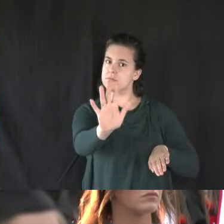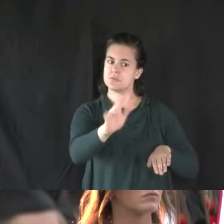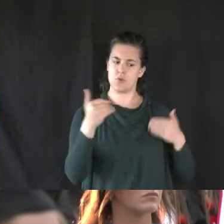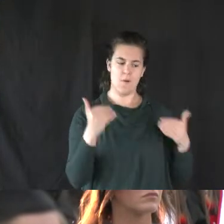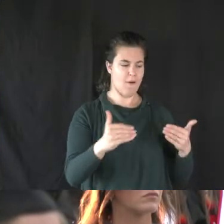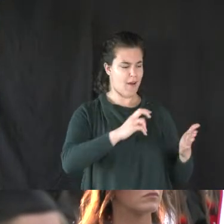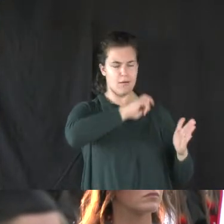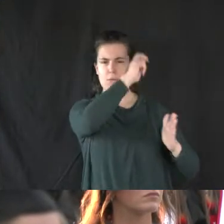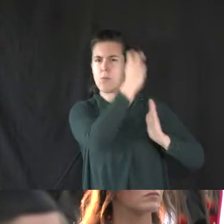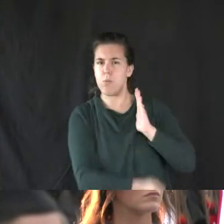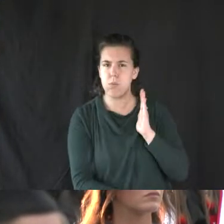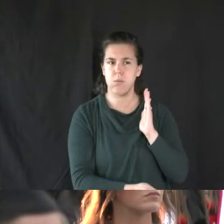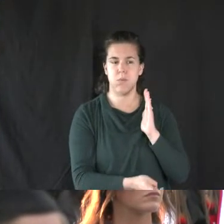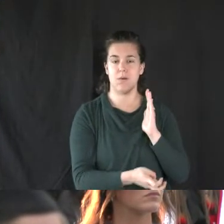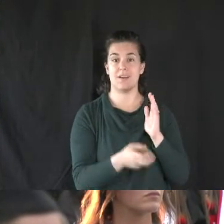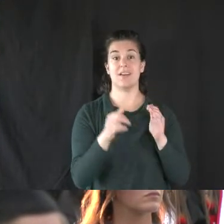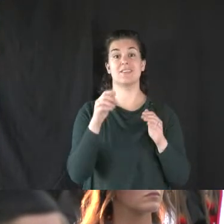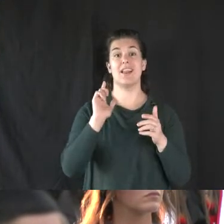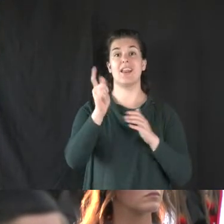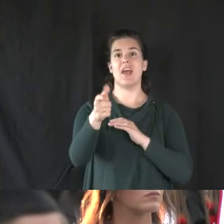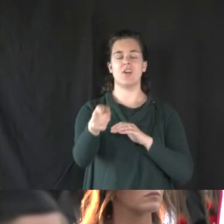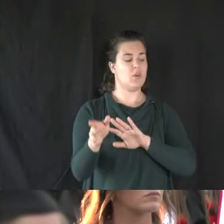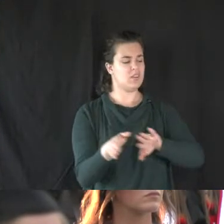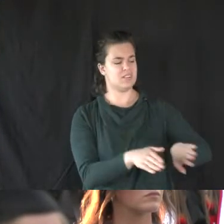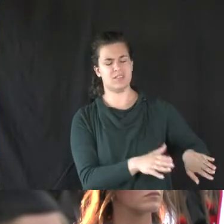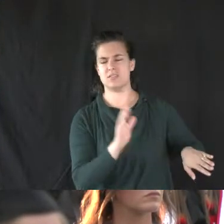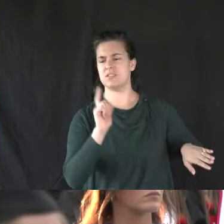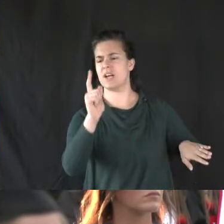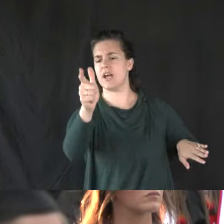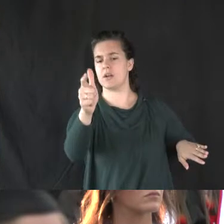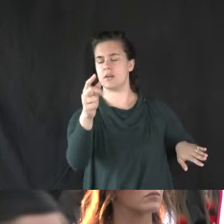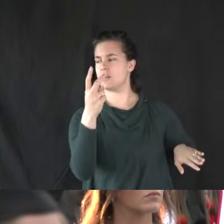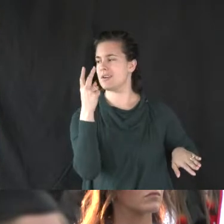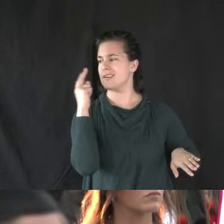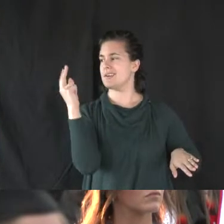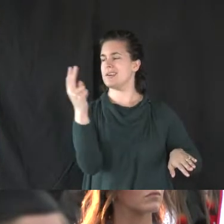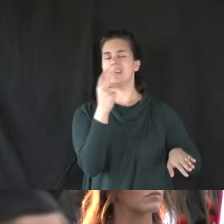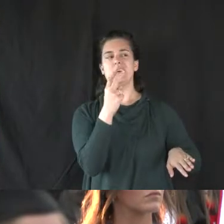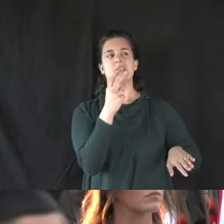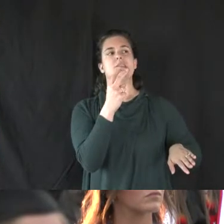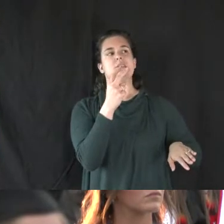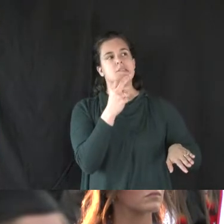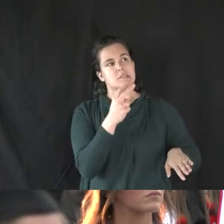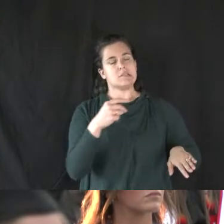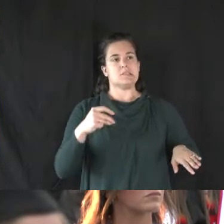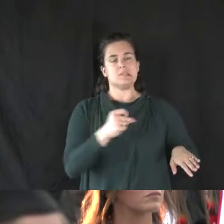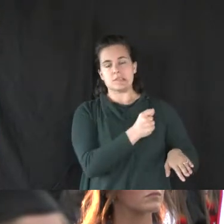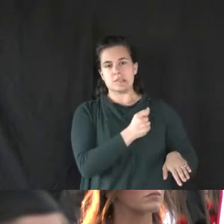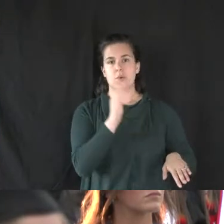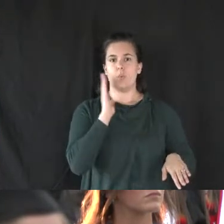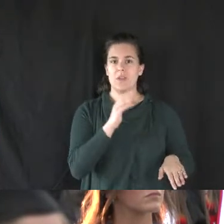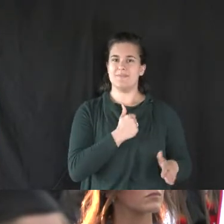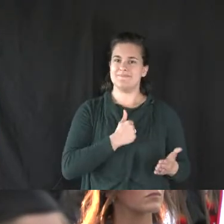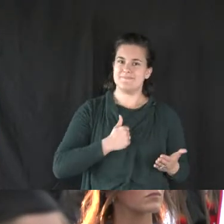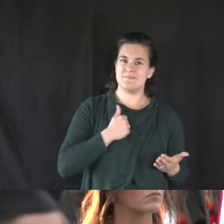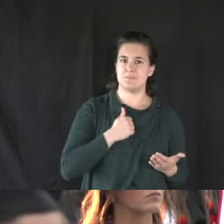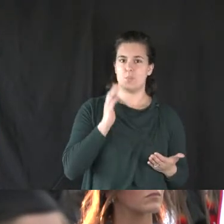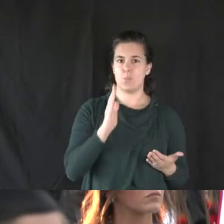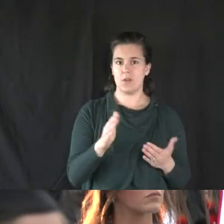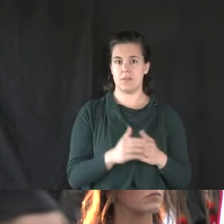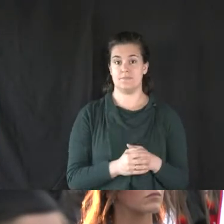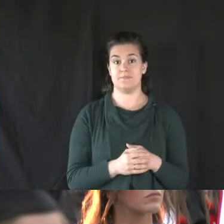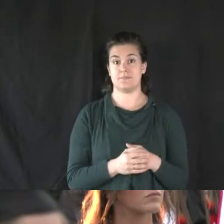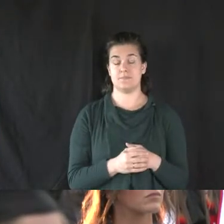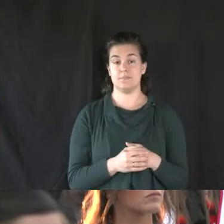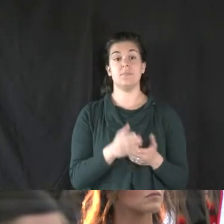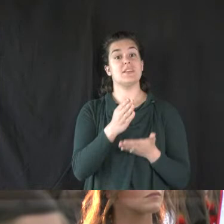look back and regret you didn't do that. Some of us juggle multiple jobs while going